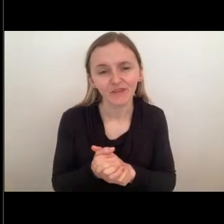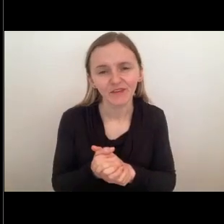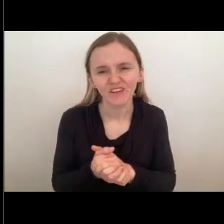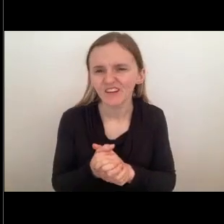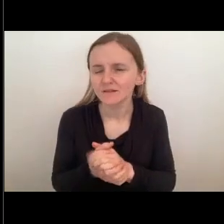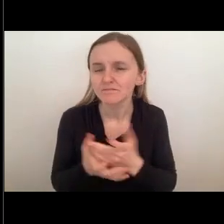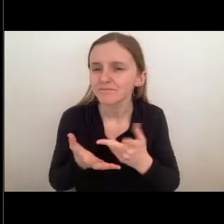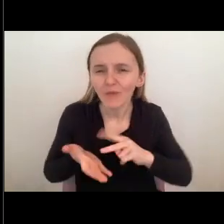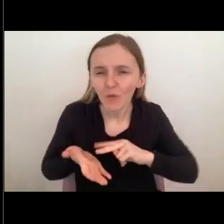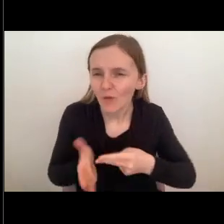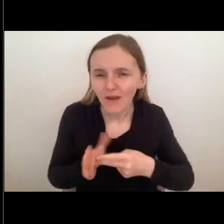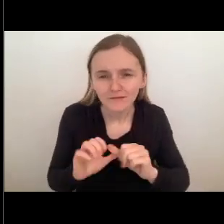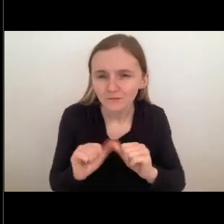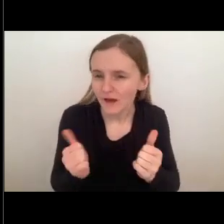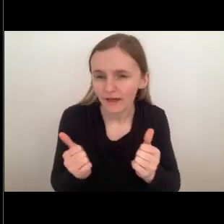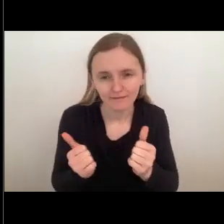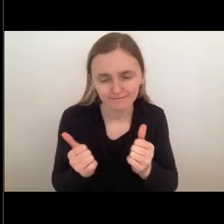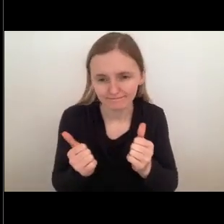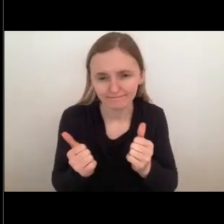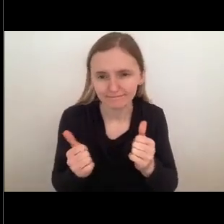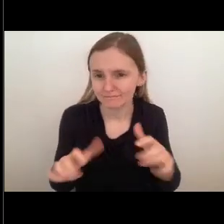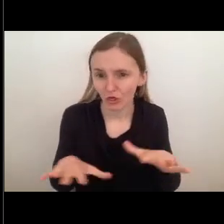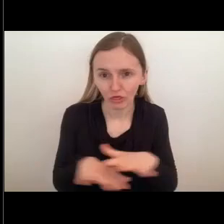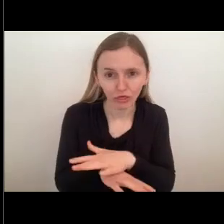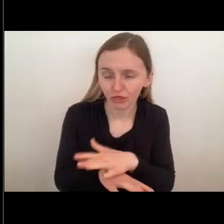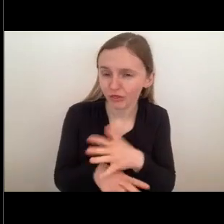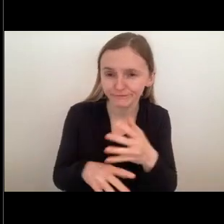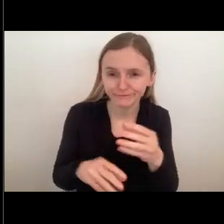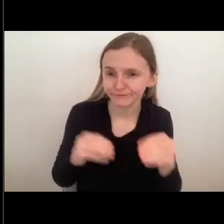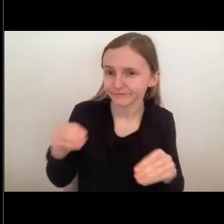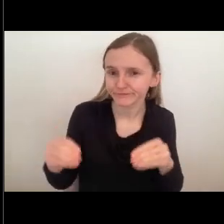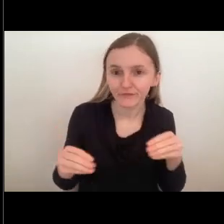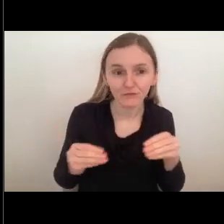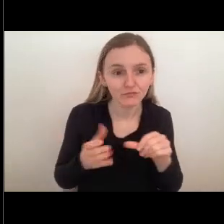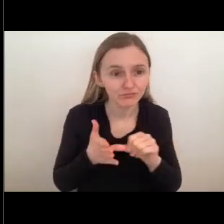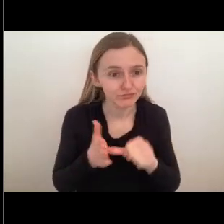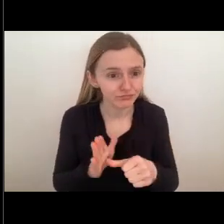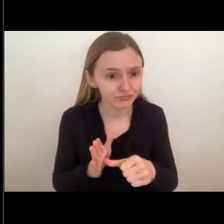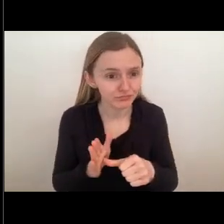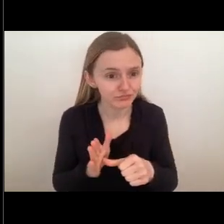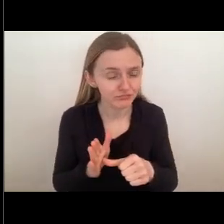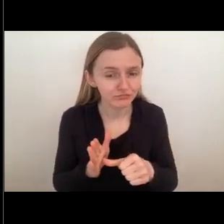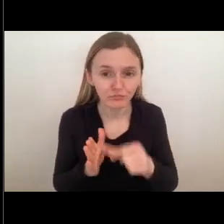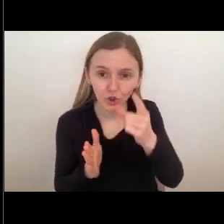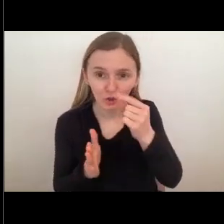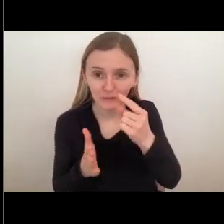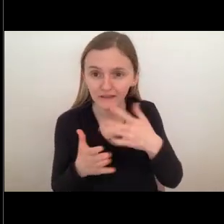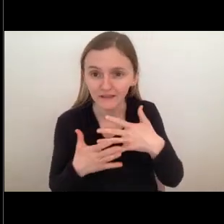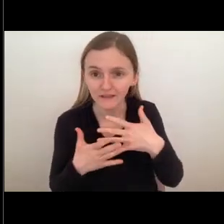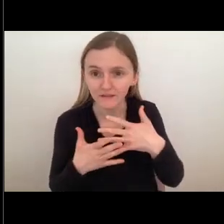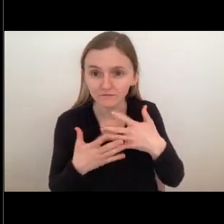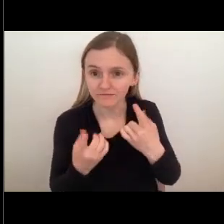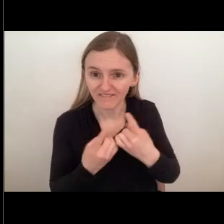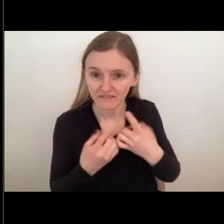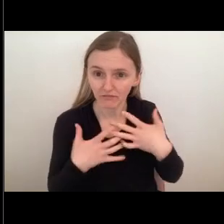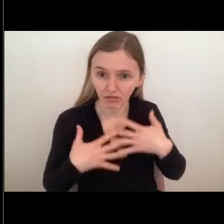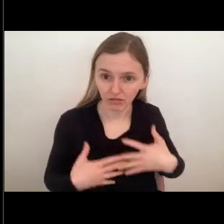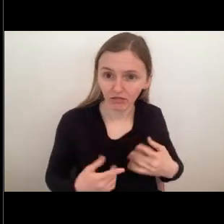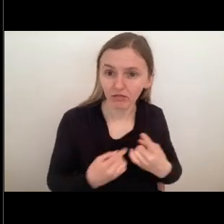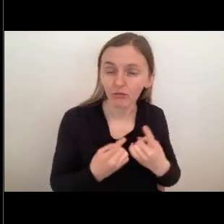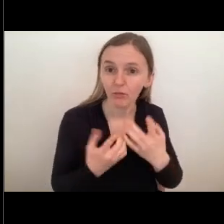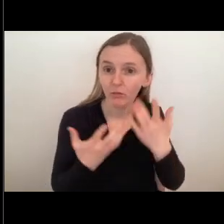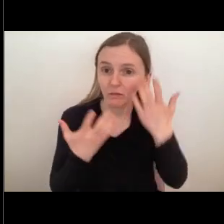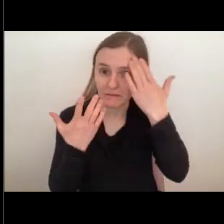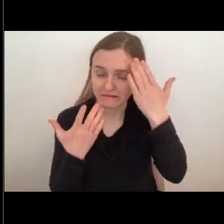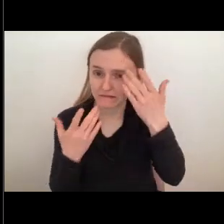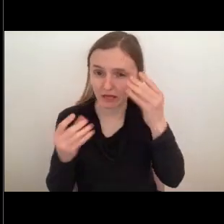have real challenges maybe in organising themselves. That might be physically or mentally as well. And also being able to stay on